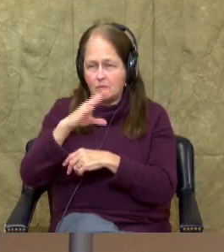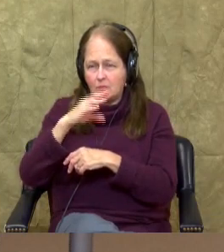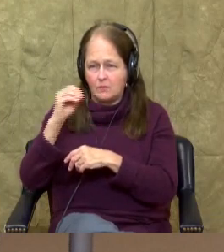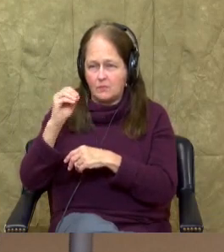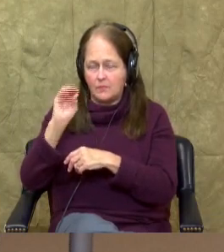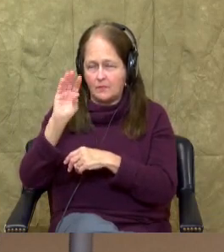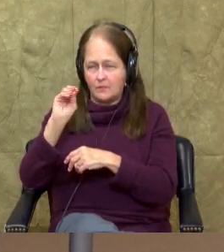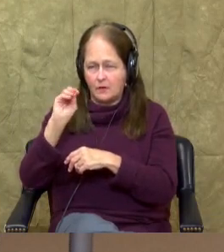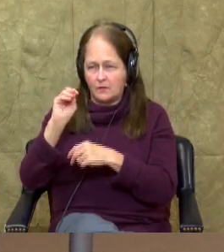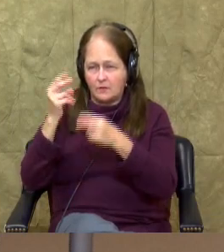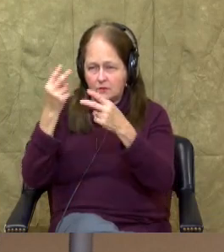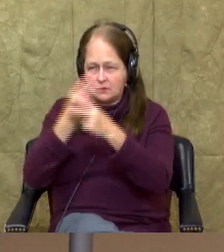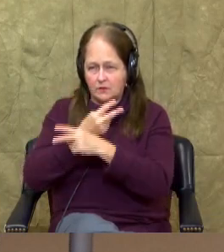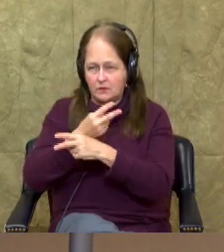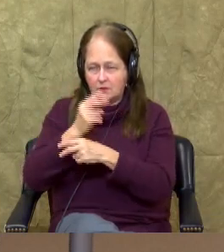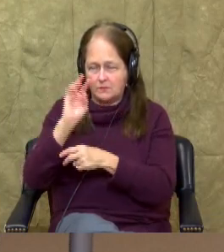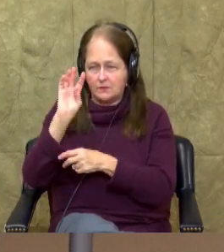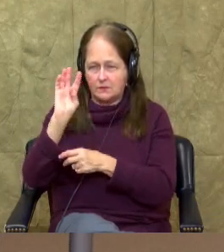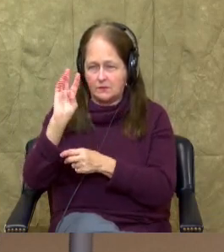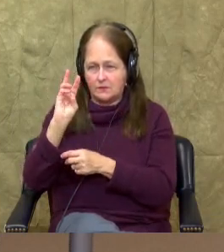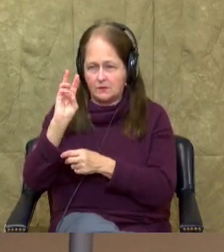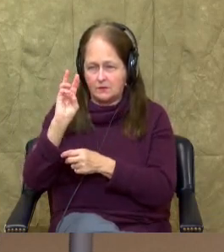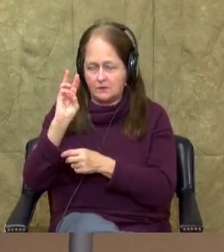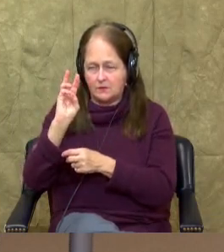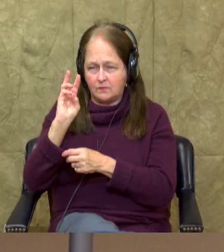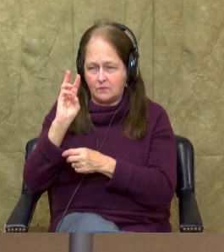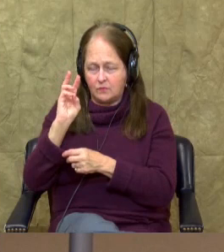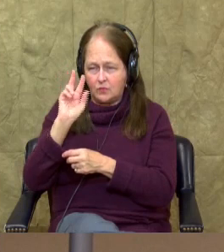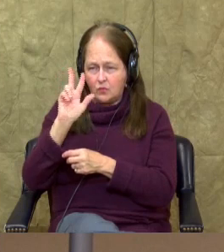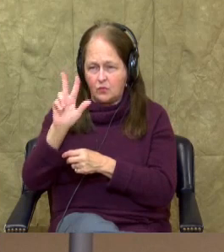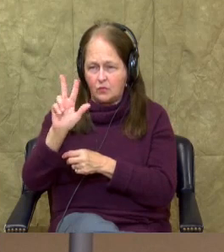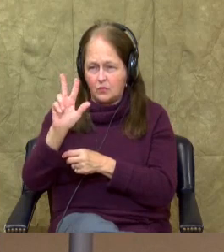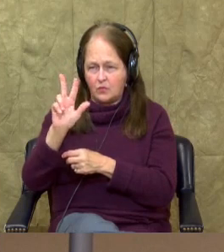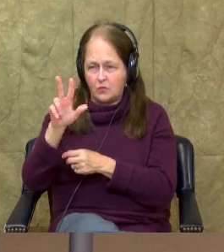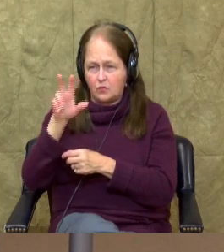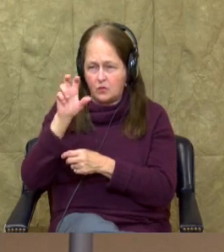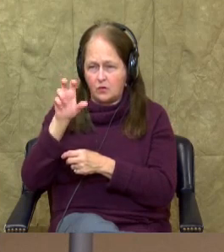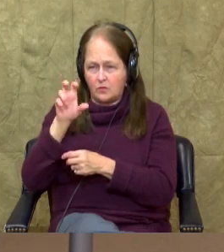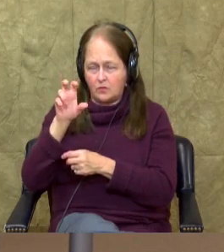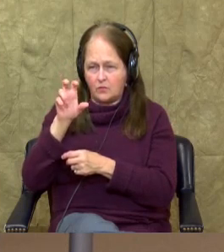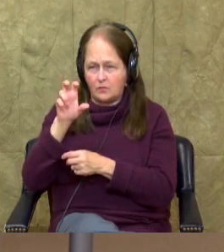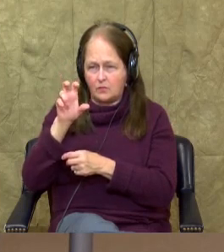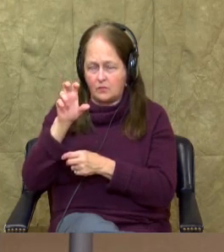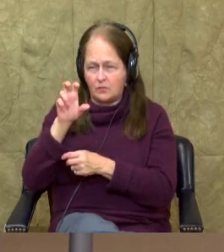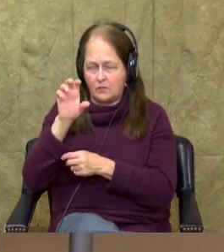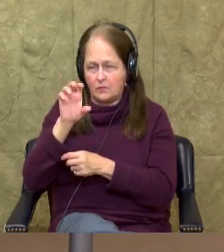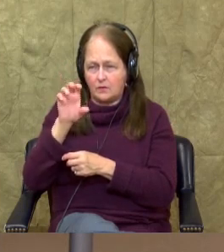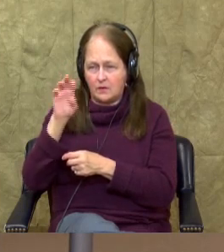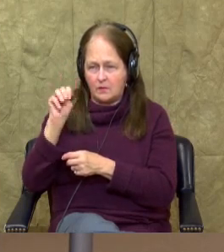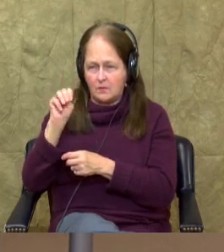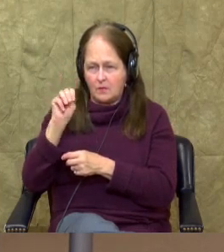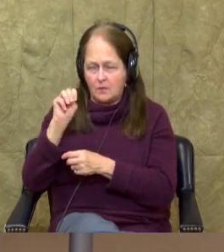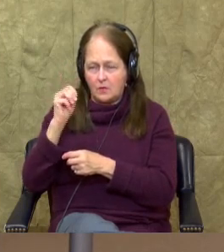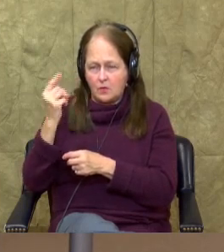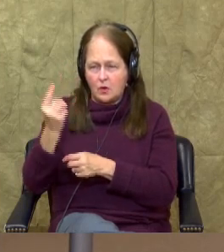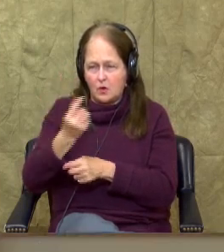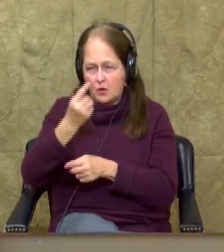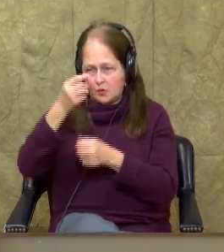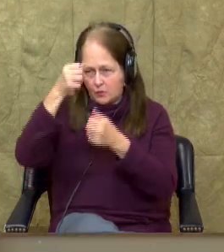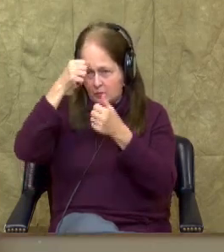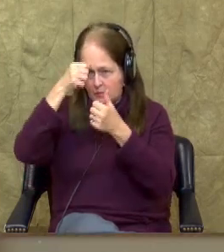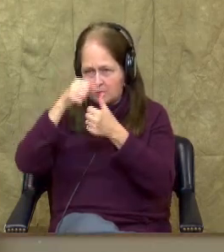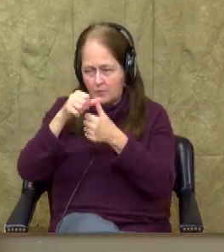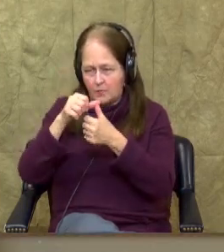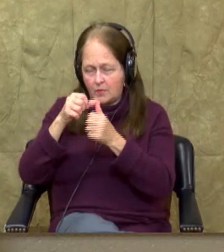And then 50 times 6 is 300, and I believe it was centimeters. Always remember